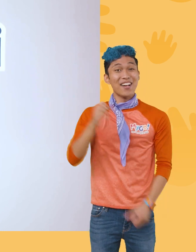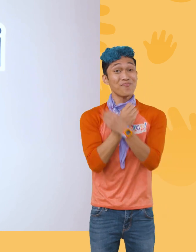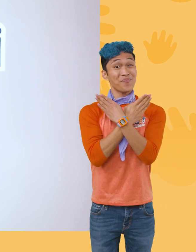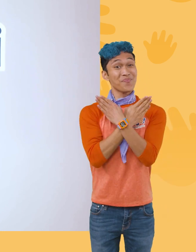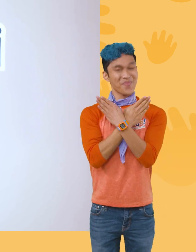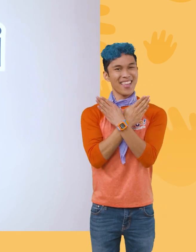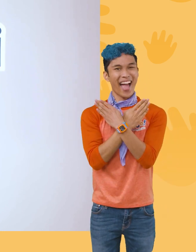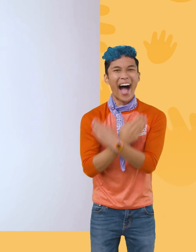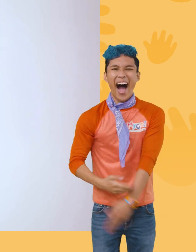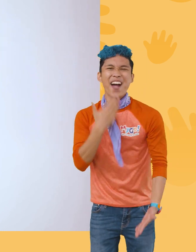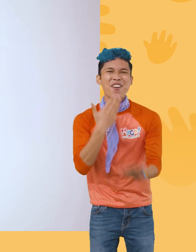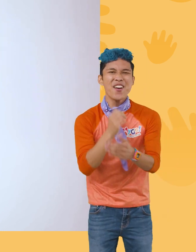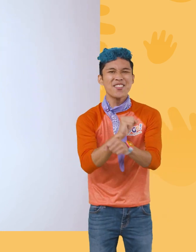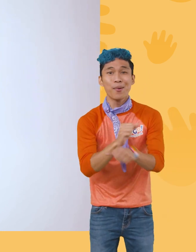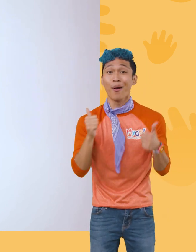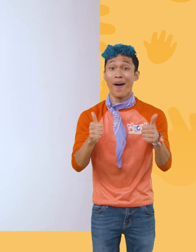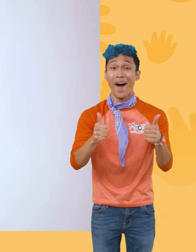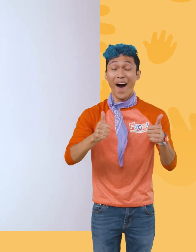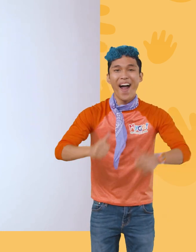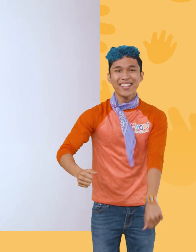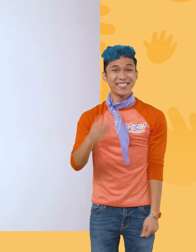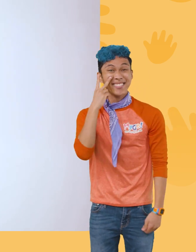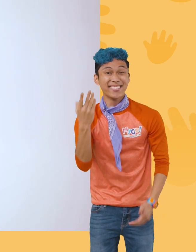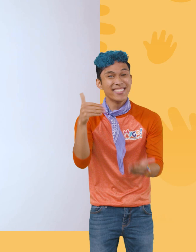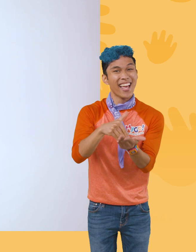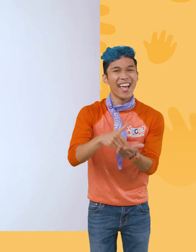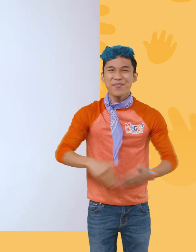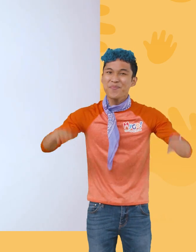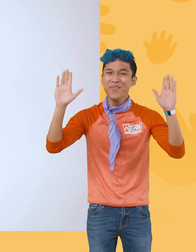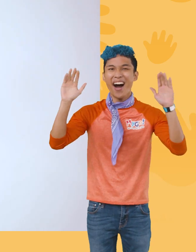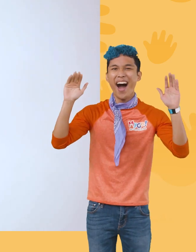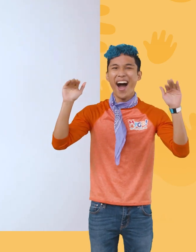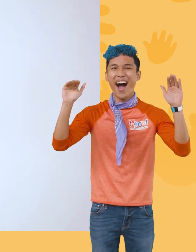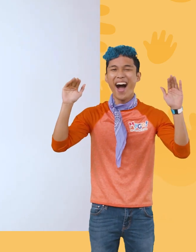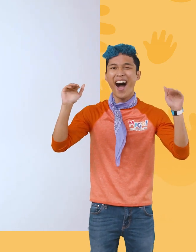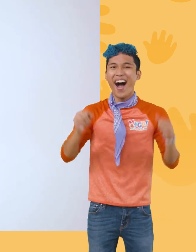B-L-I-P-P-I. Blippi. Good job. All right. See you again.